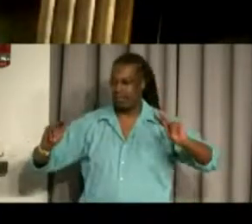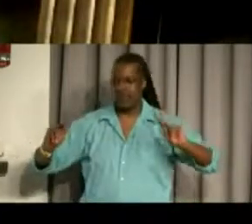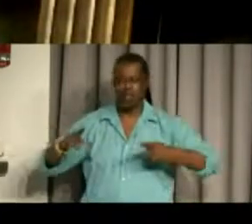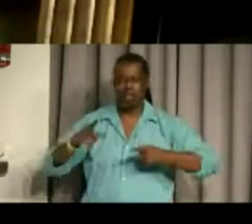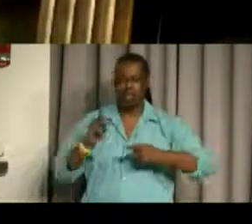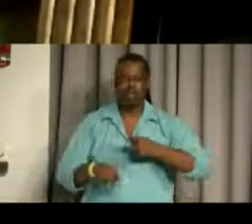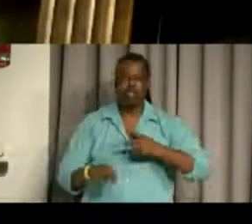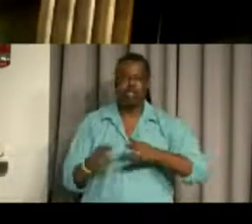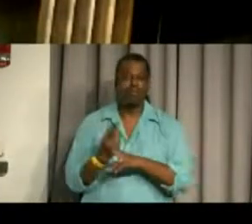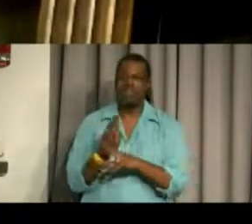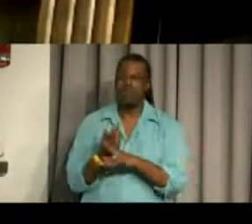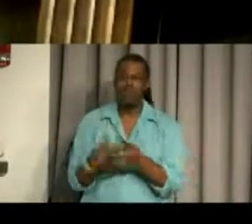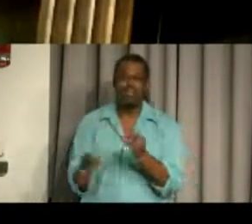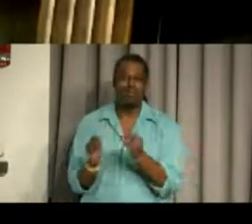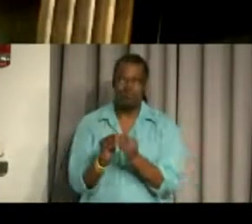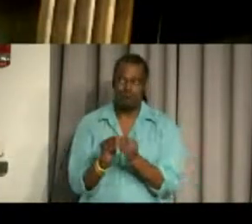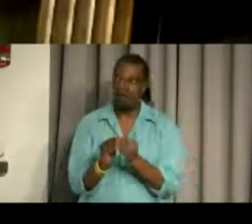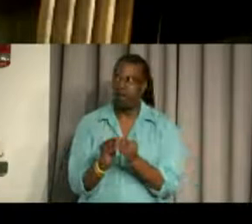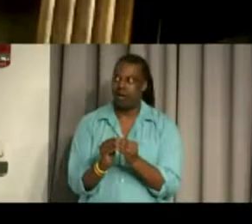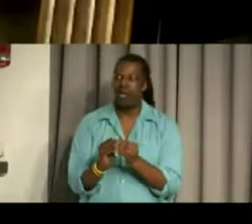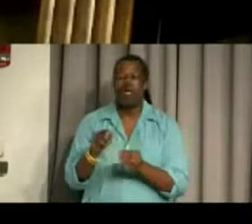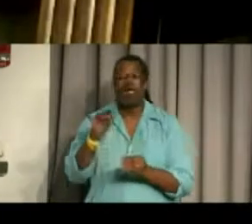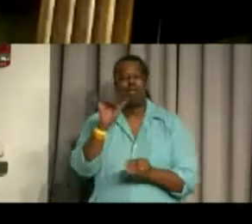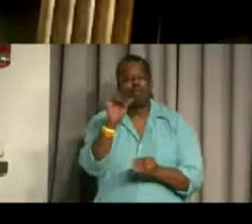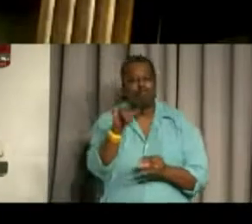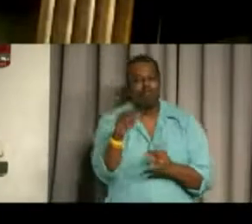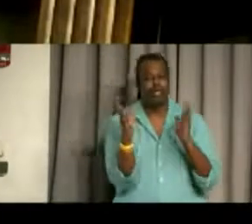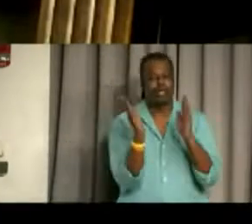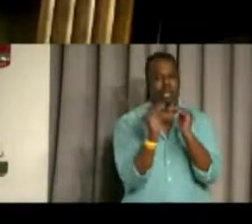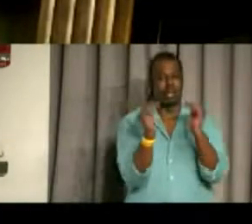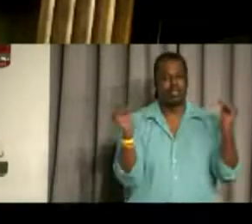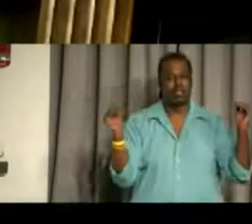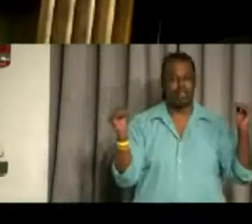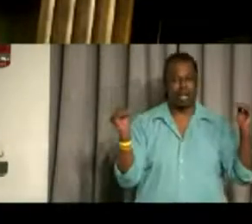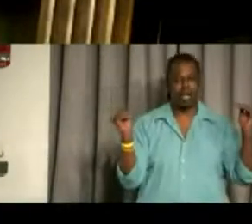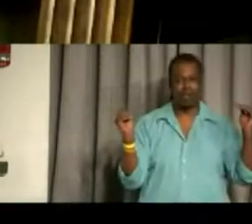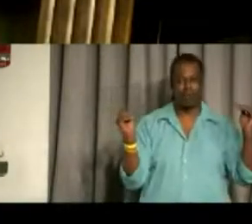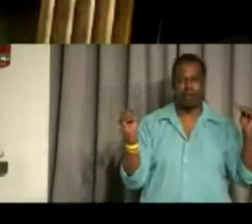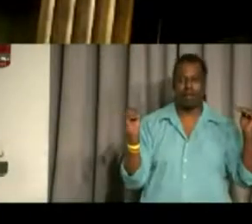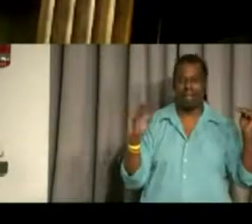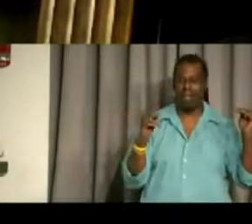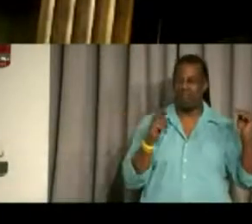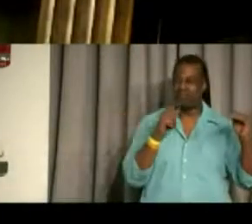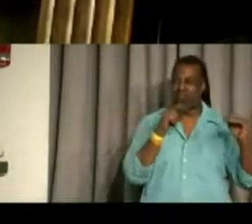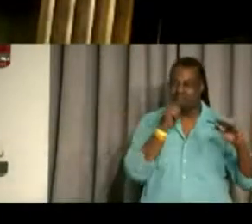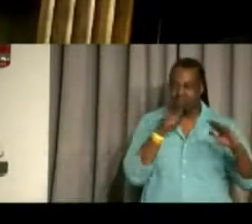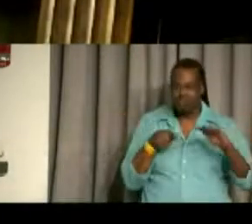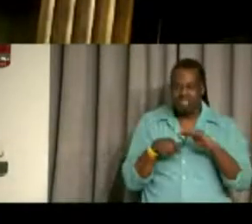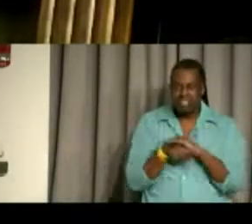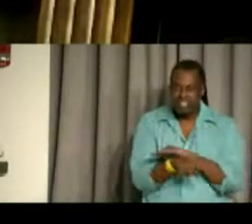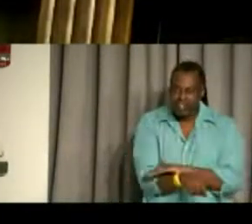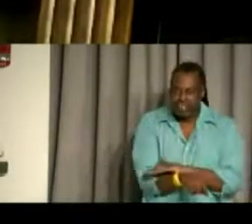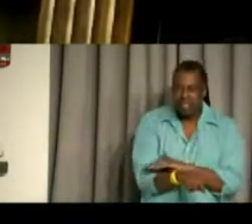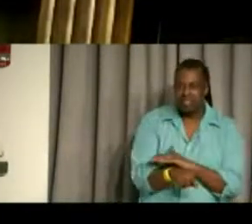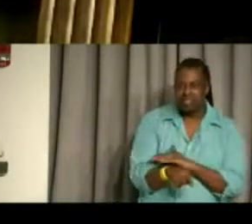no longer be used. This is the level of devious,